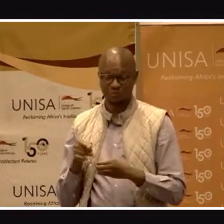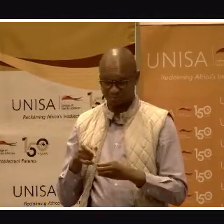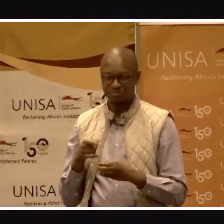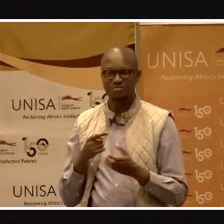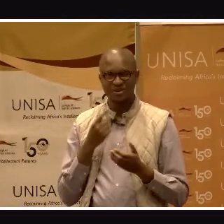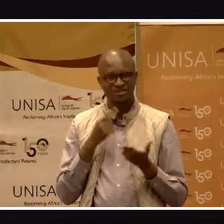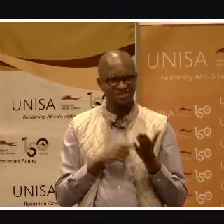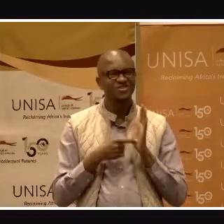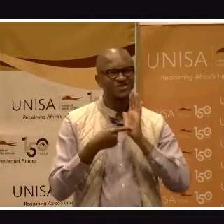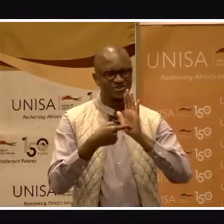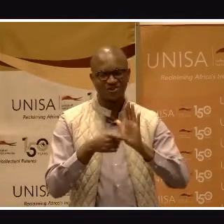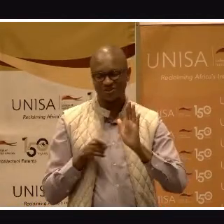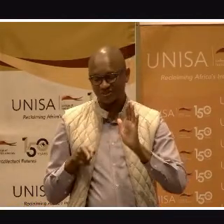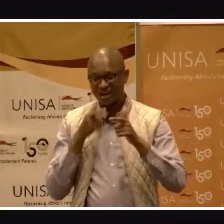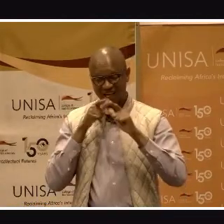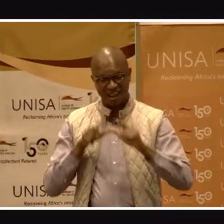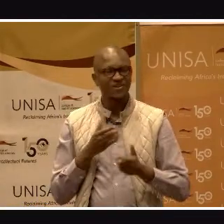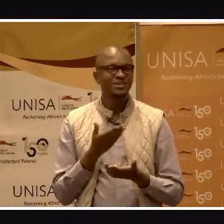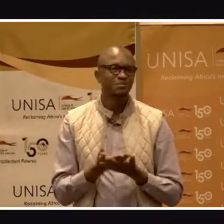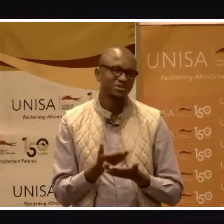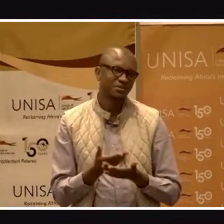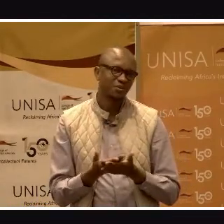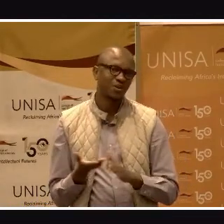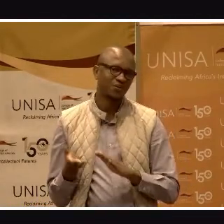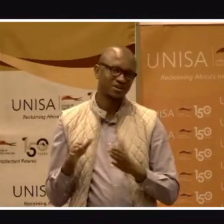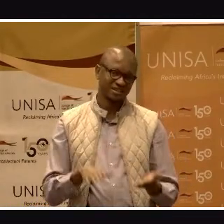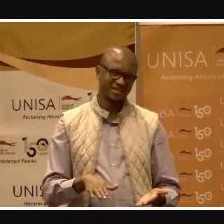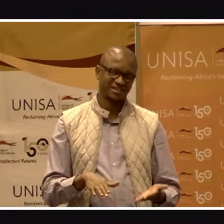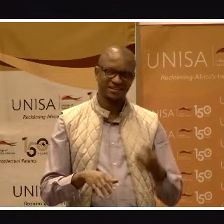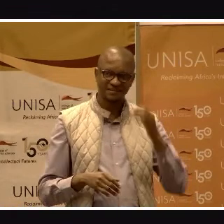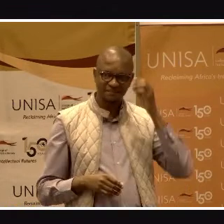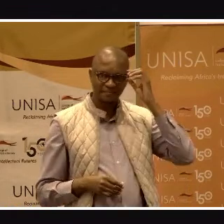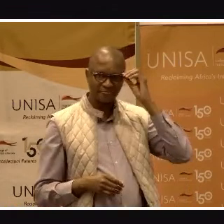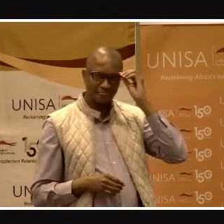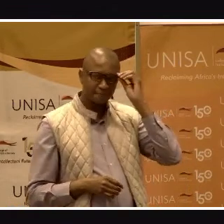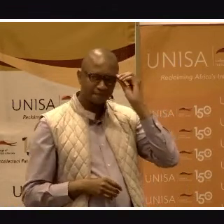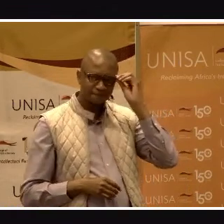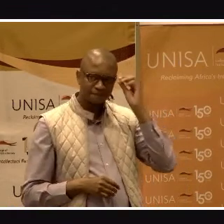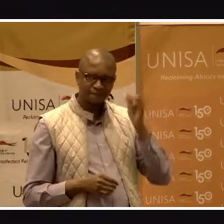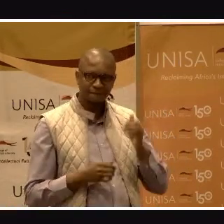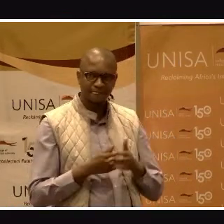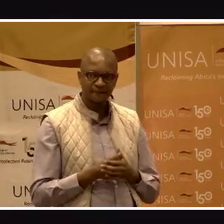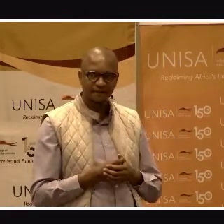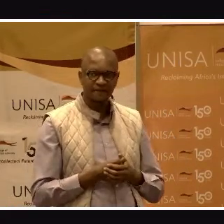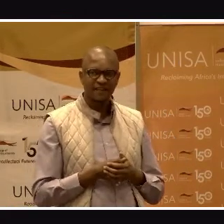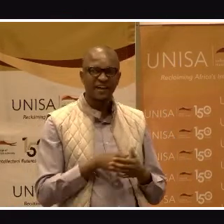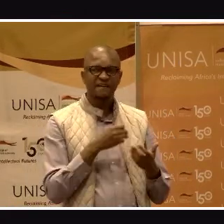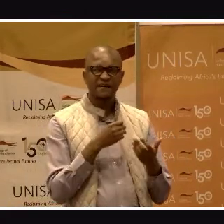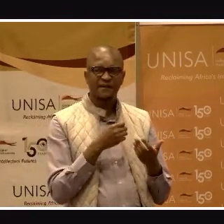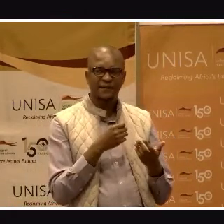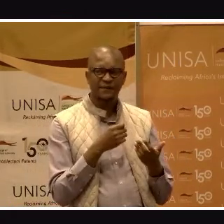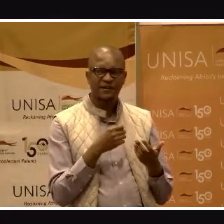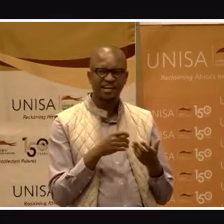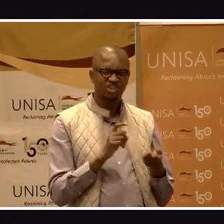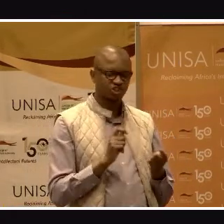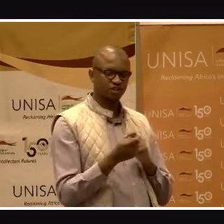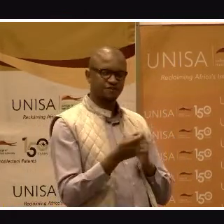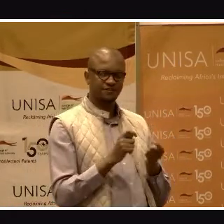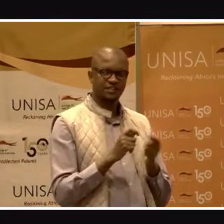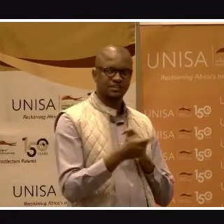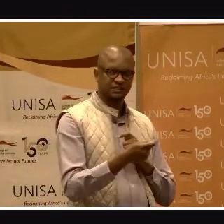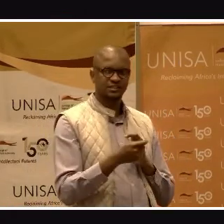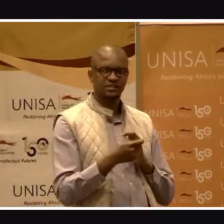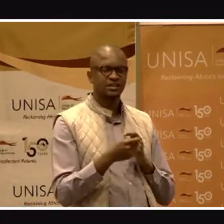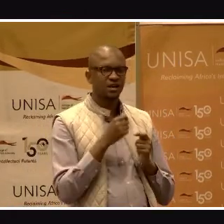collapse, and die very soon. Shift in domains of language use, okay? Like, our government are saying